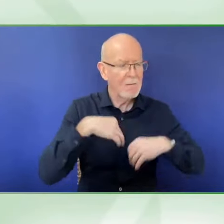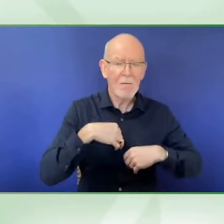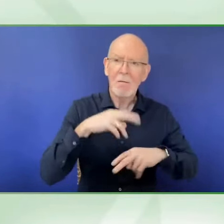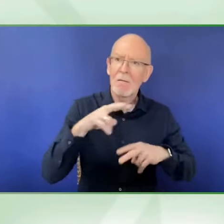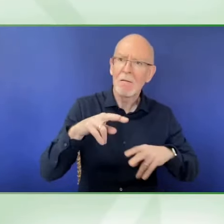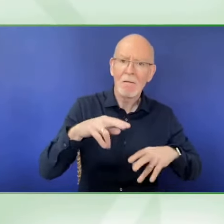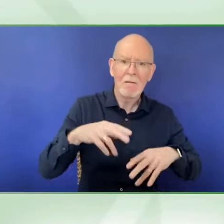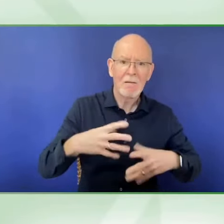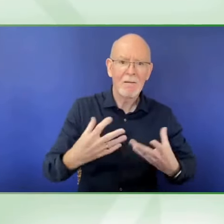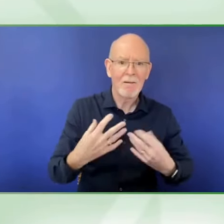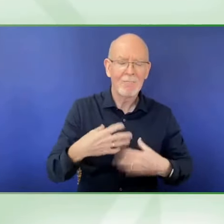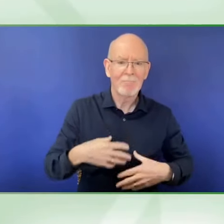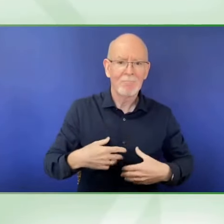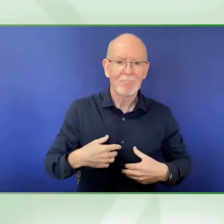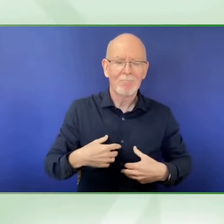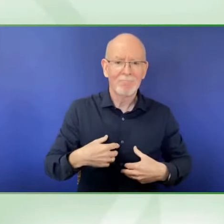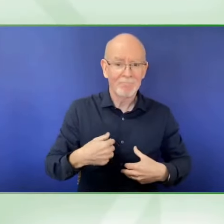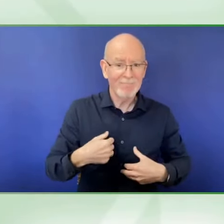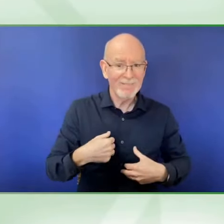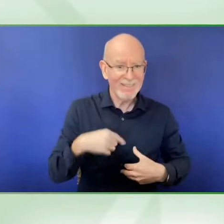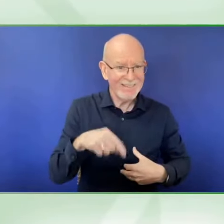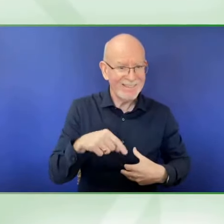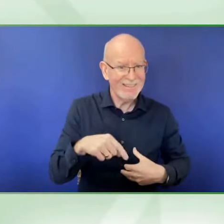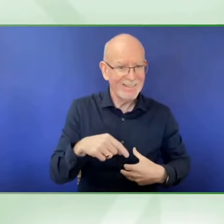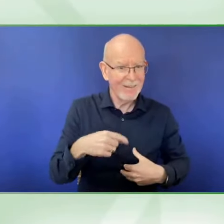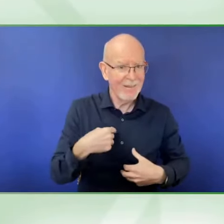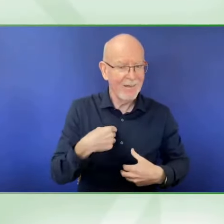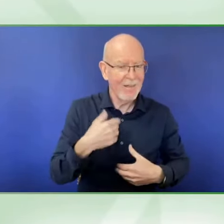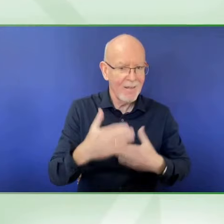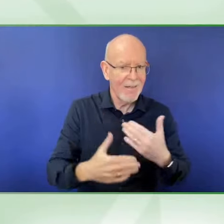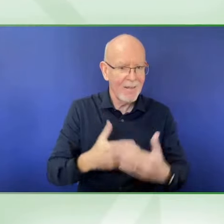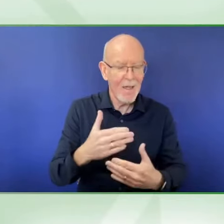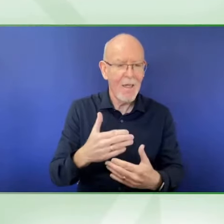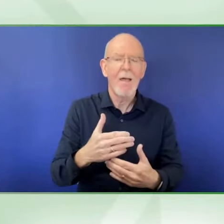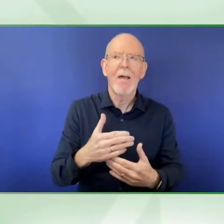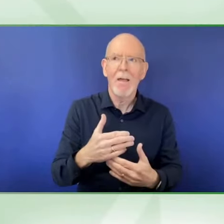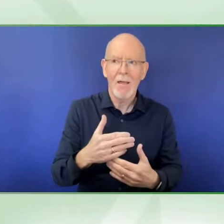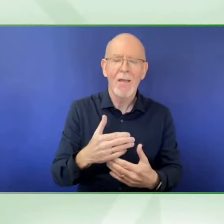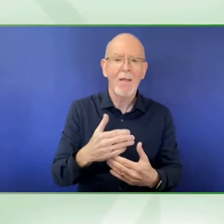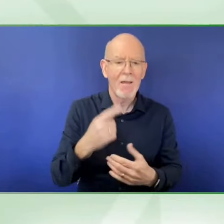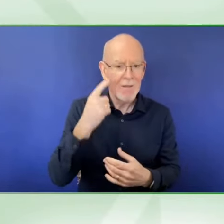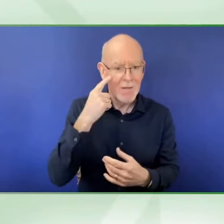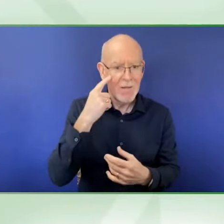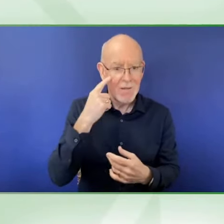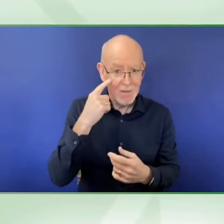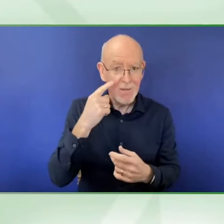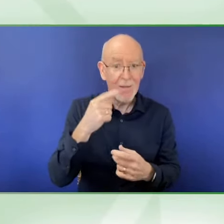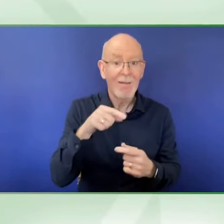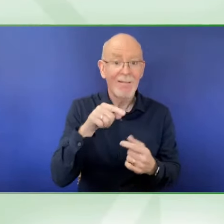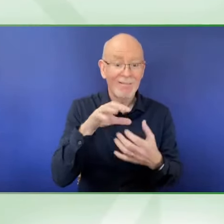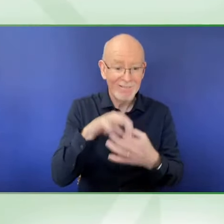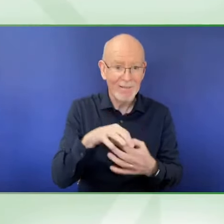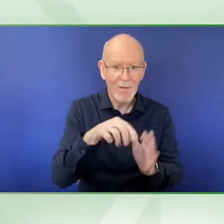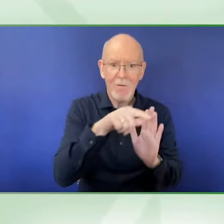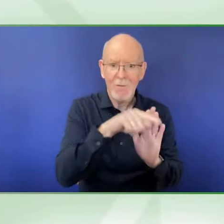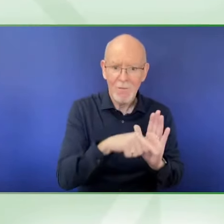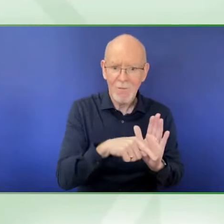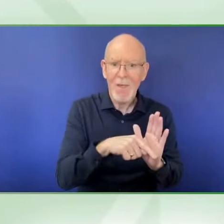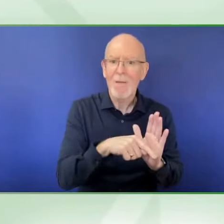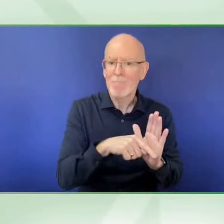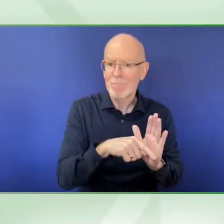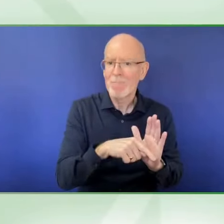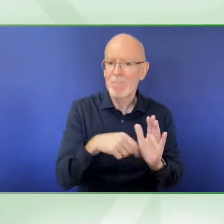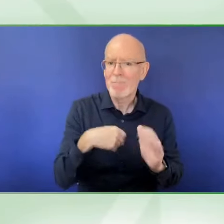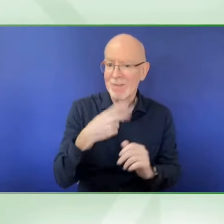cities, architecture, etc. So Chile has made quite an enormous change. I would say that also we